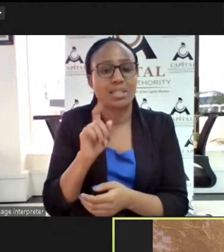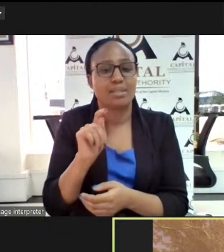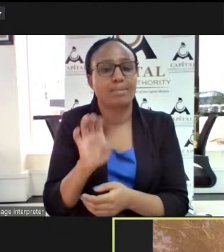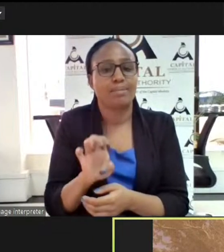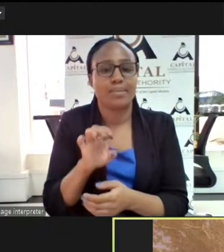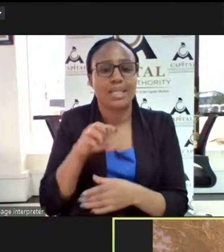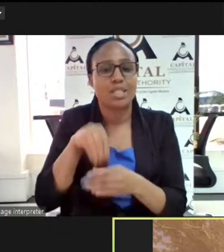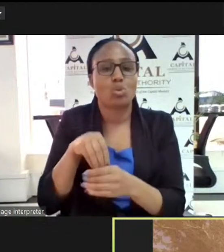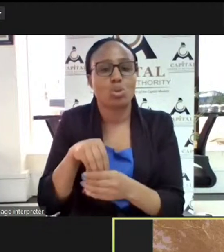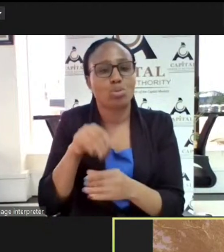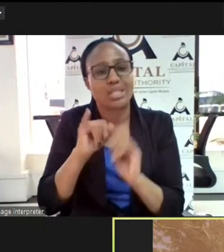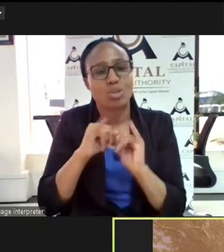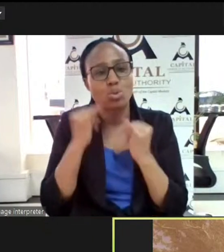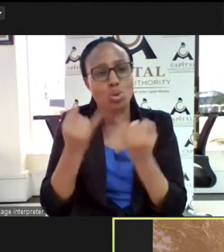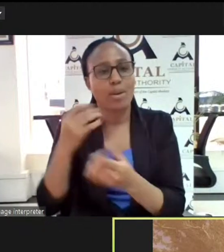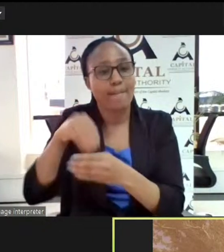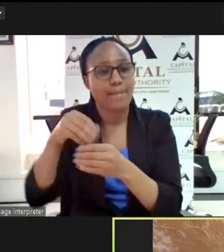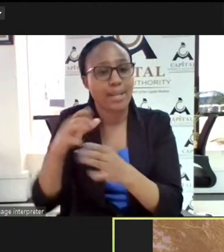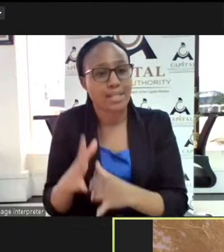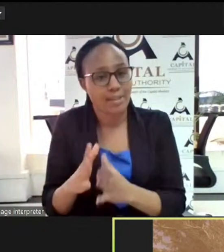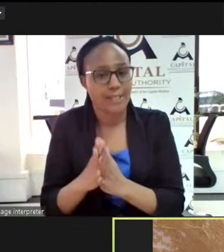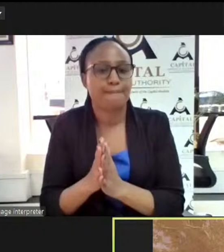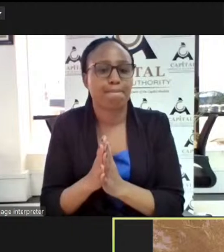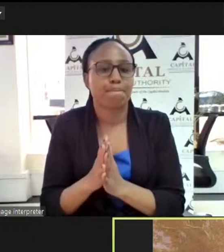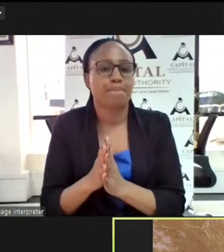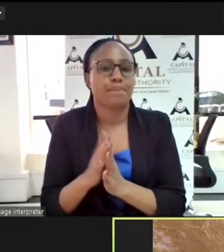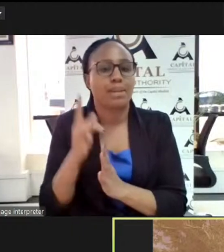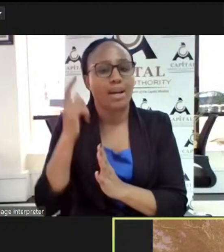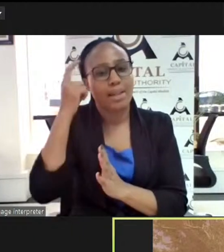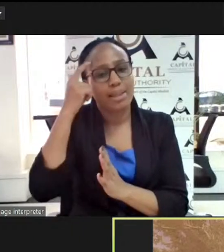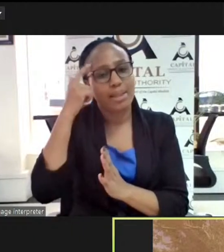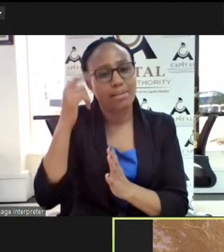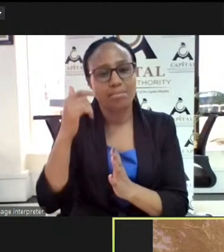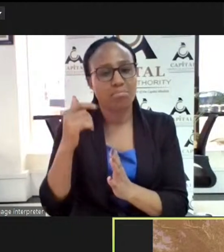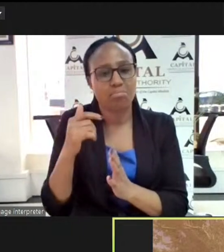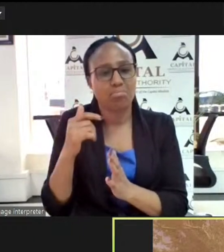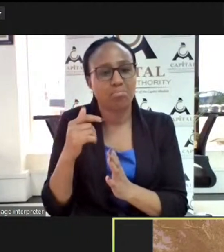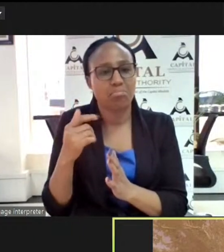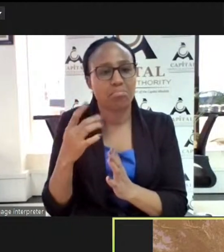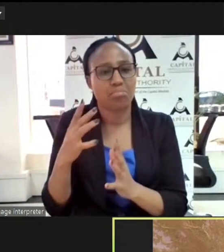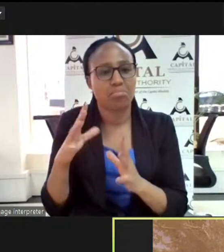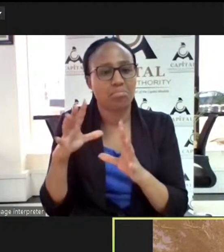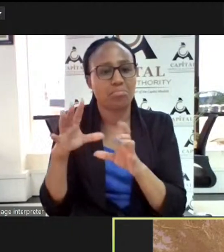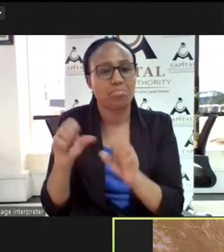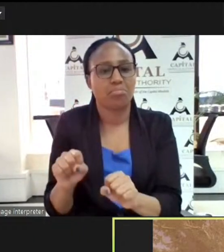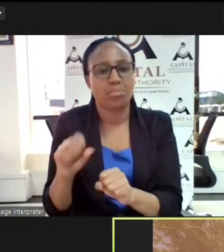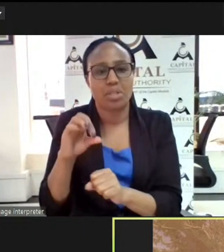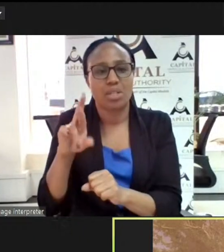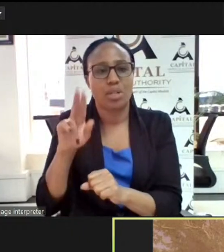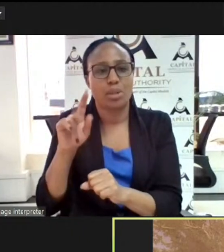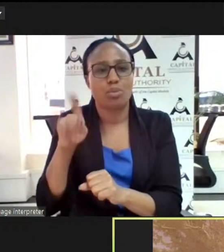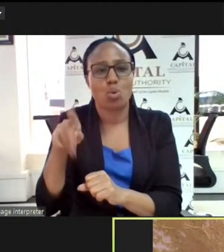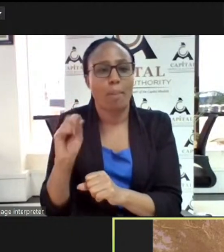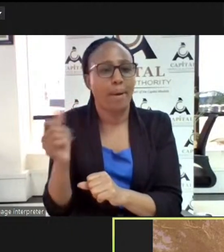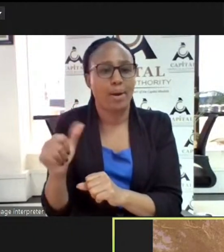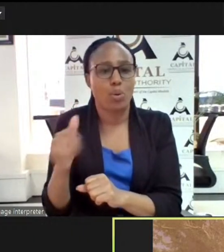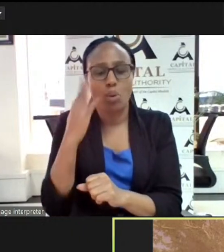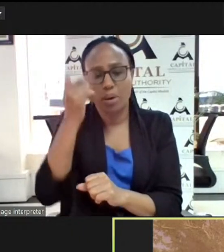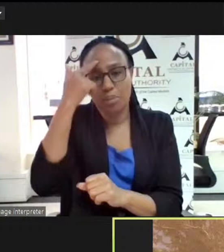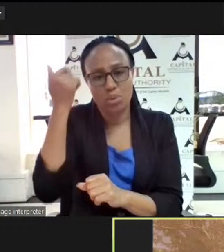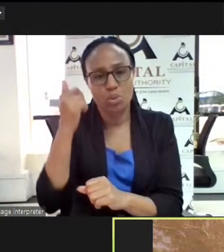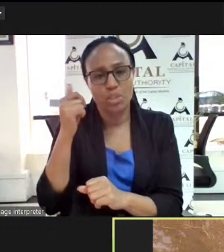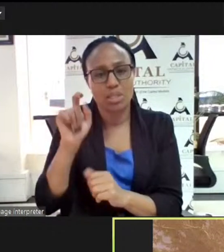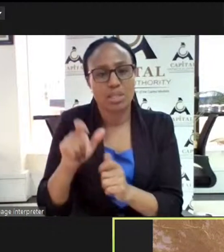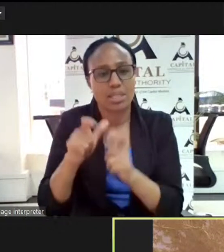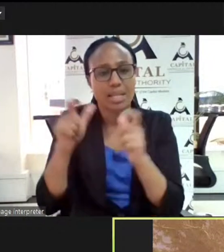investors. And institutional investors, I think, have not really taken to crypto right now, primarily because it's